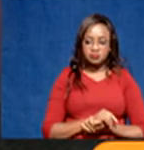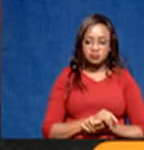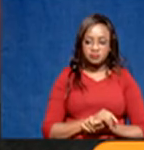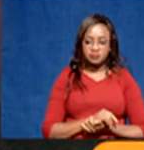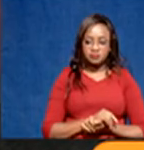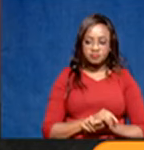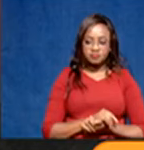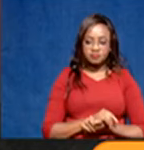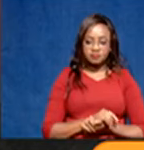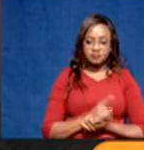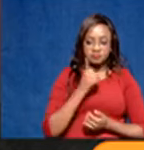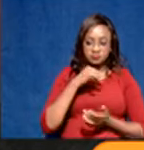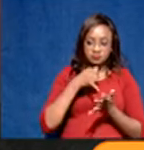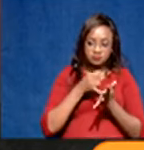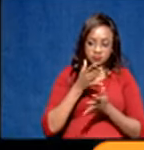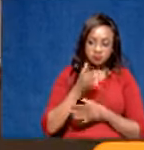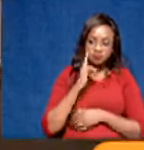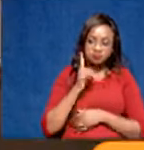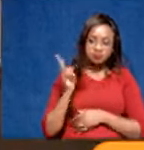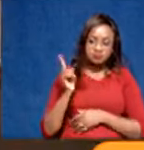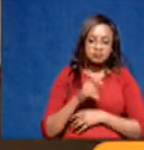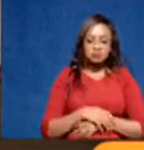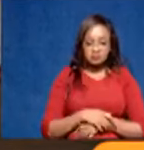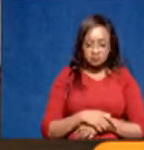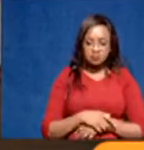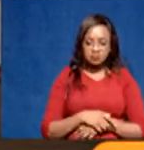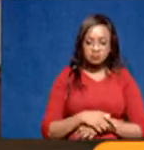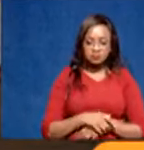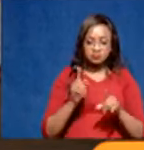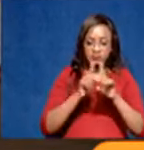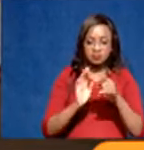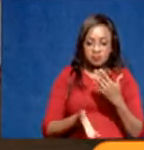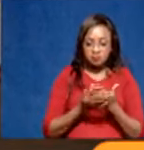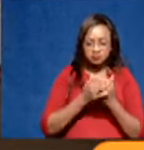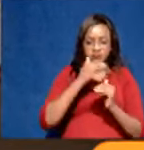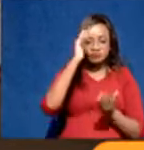be manned by officers from the Judiciary Registry and will help in easing the backlog in the